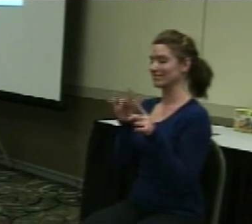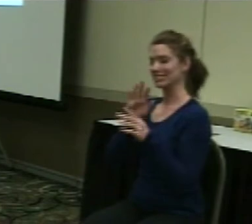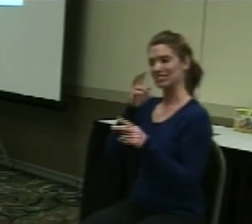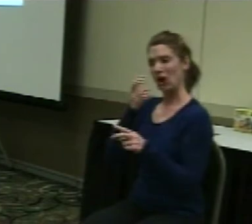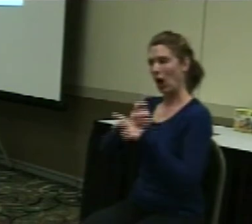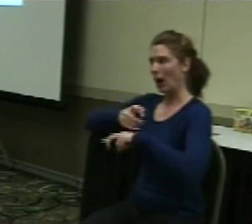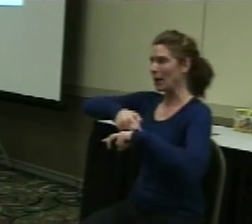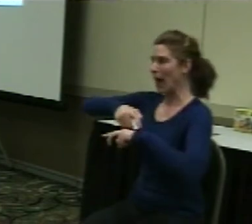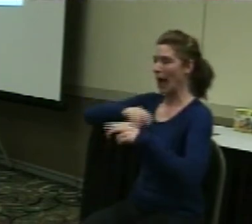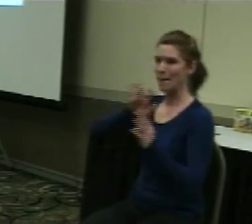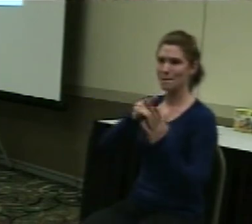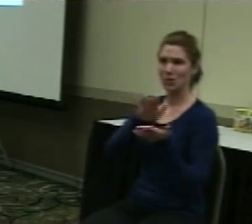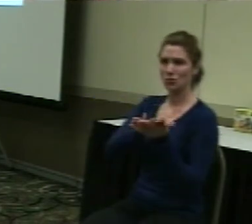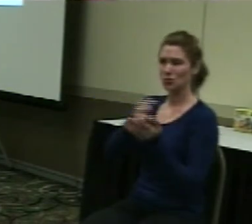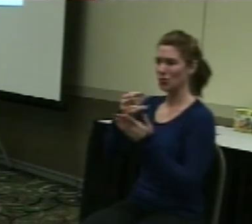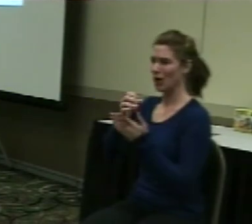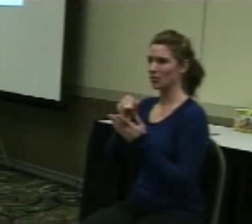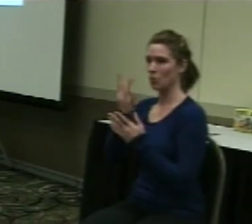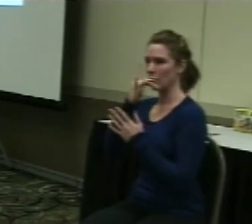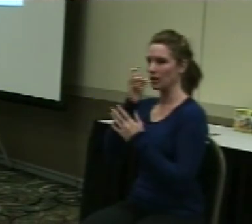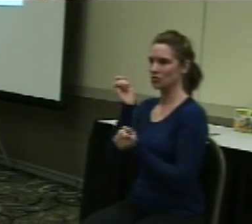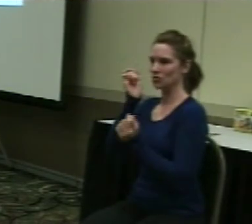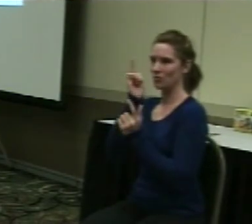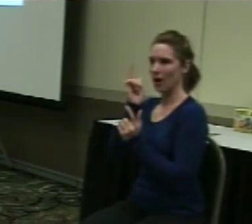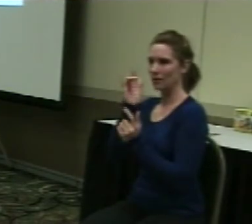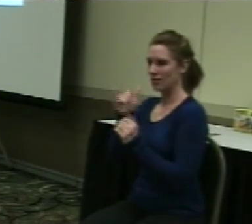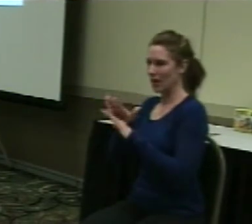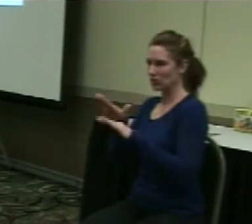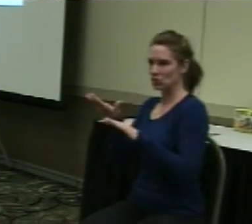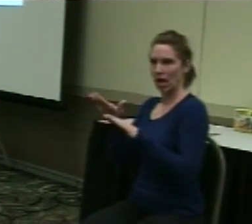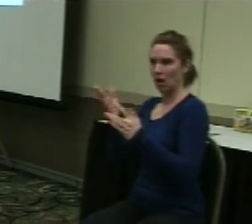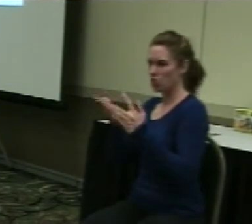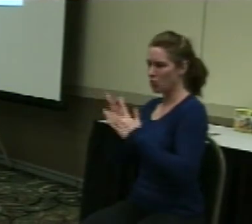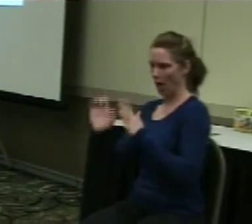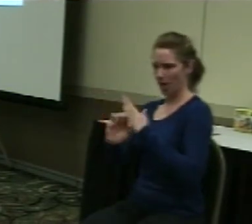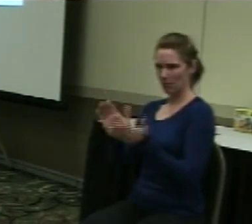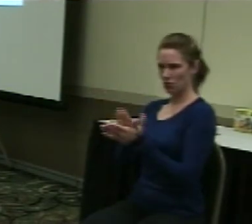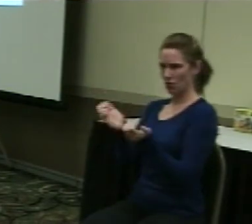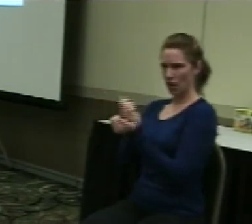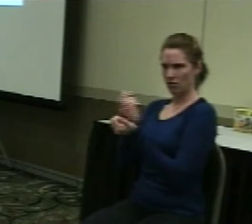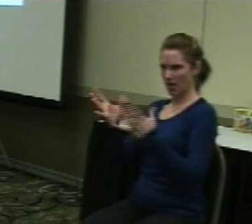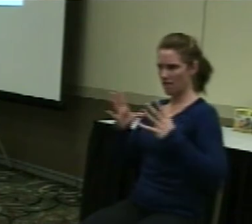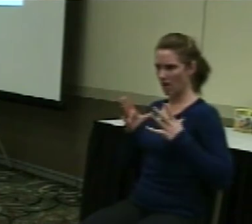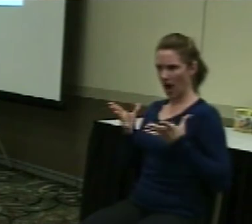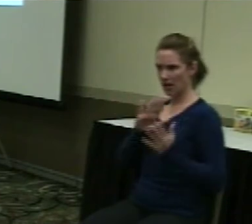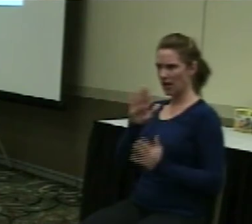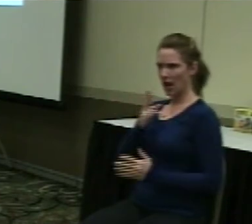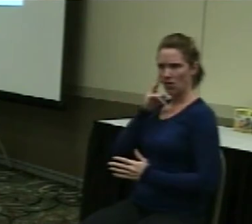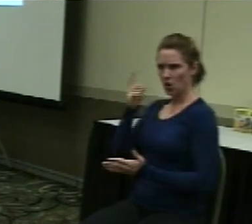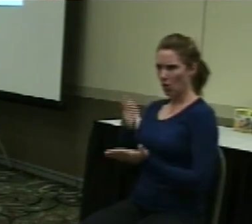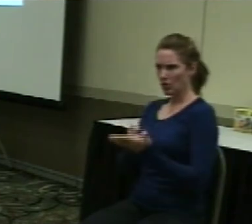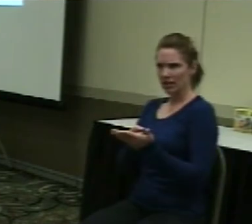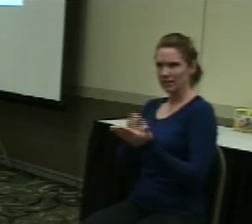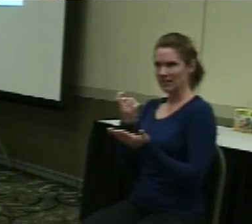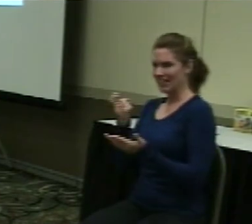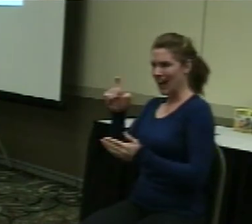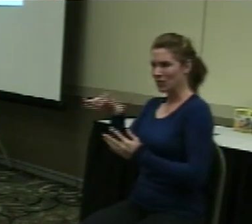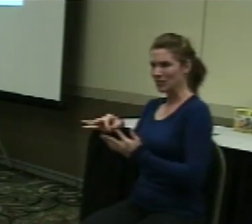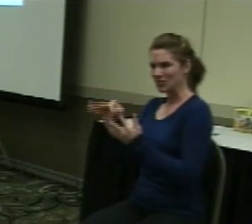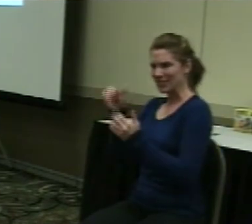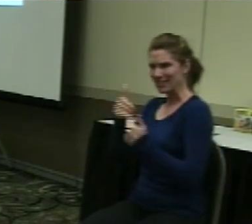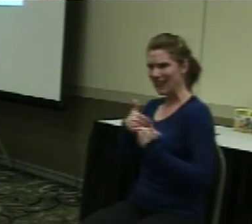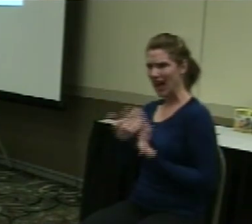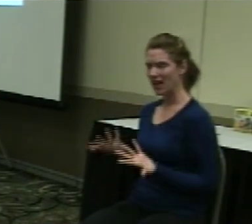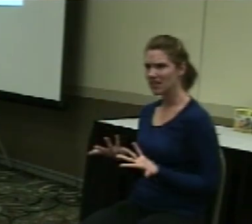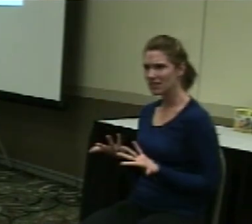school because it's a surprise. This child was gone through elementary and I didn't see this. Why is this being told to me